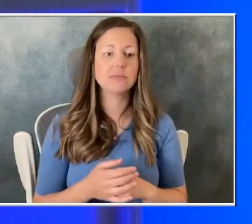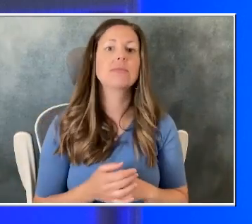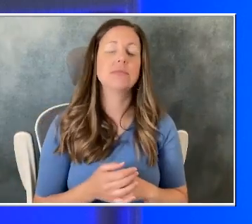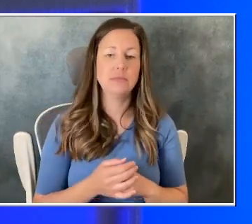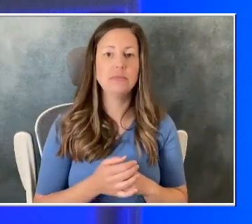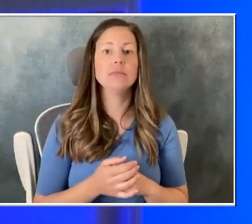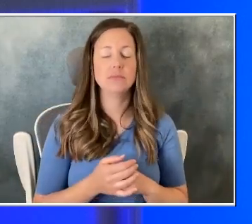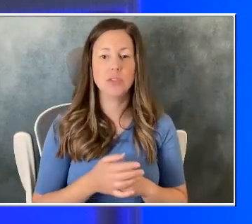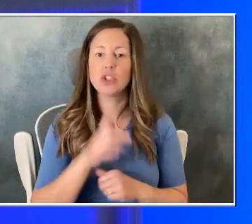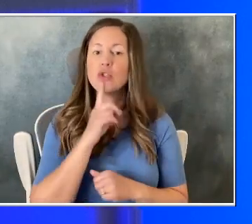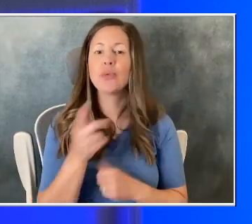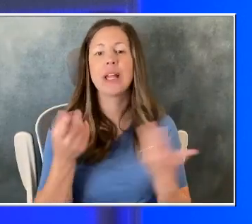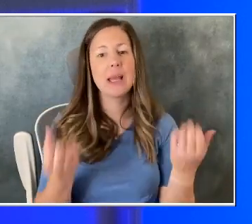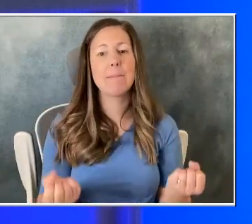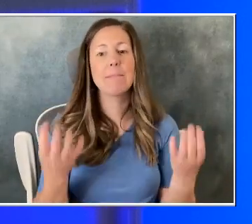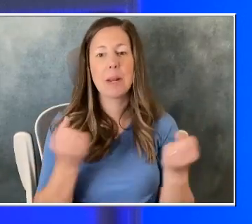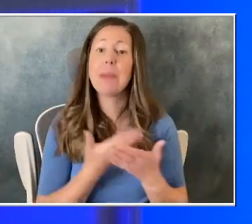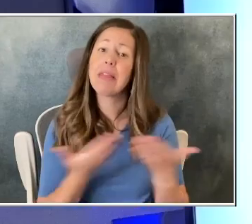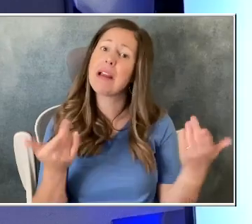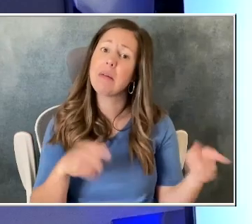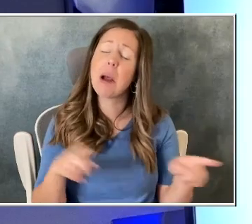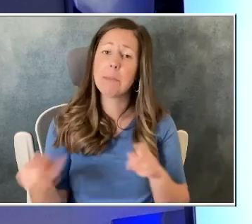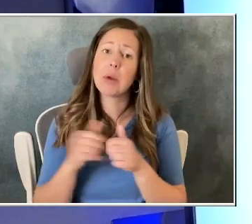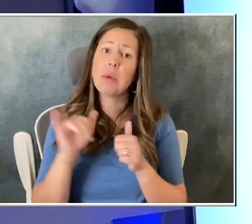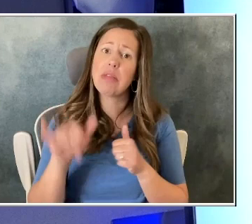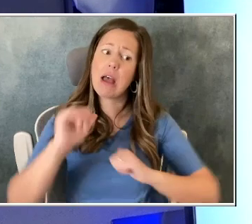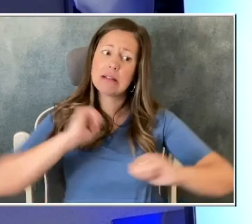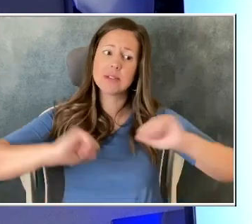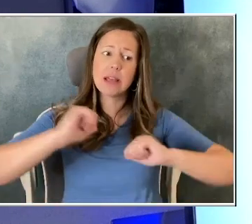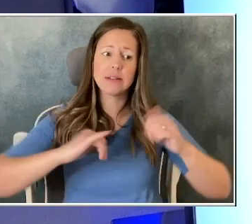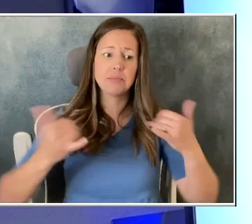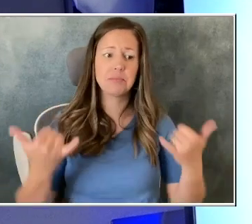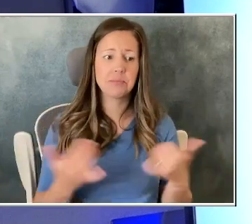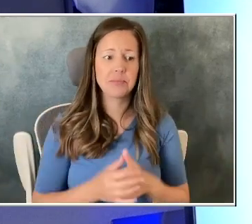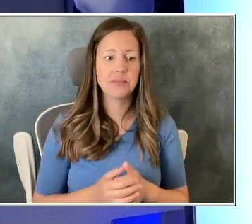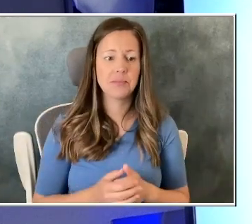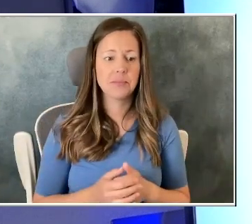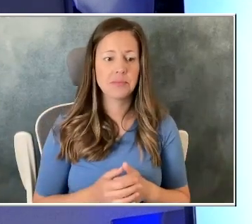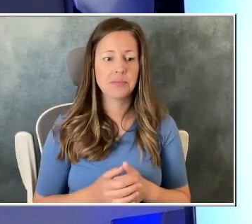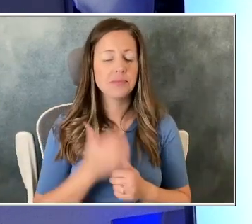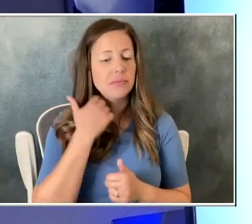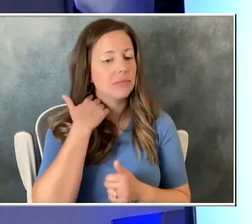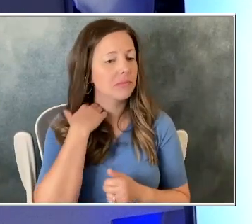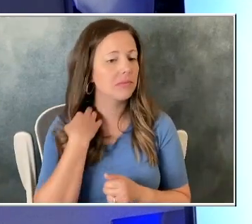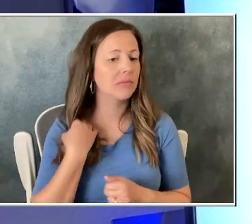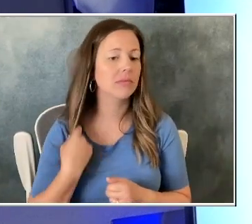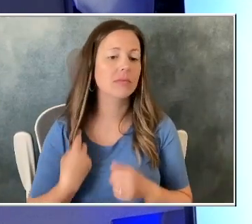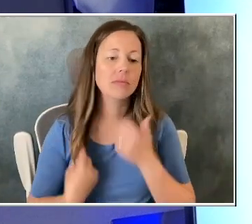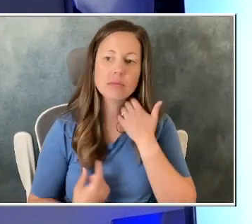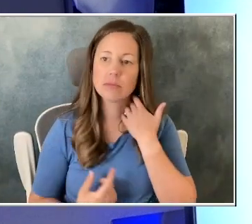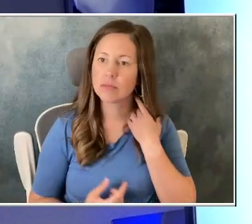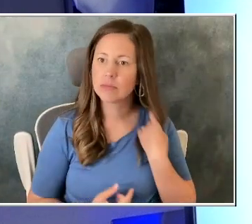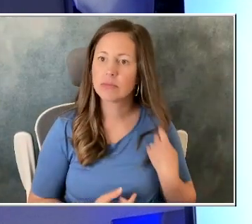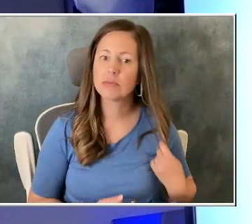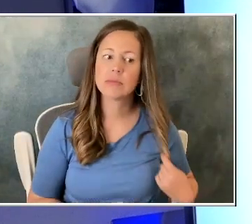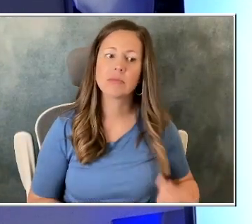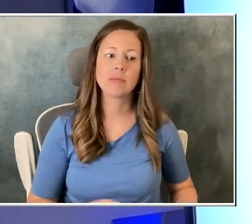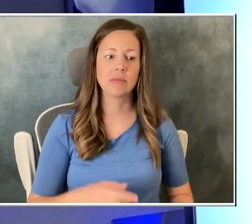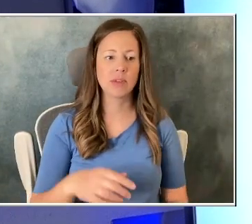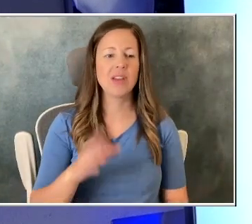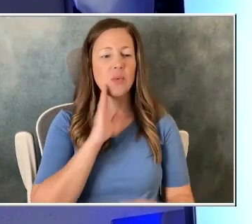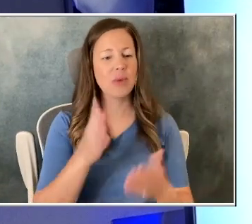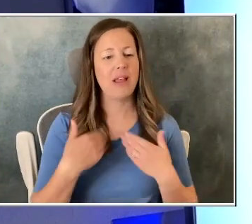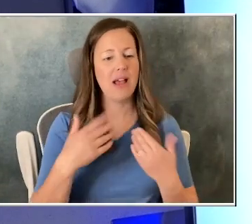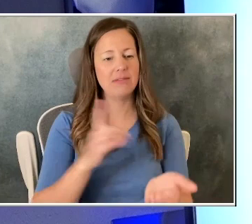of stuff that's going on with that. It's interesting. If we switch gears just a little bit more, and we have Hawkeye jump in here a little bit too.